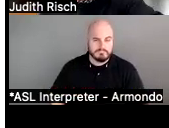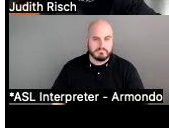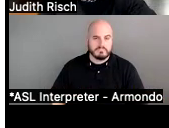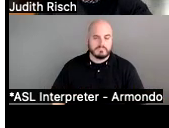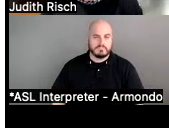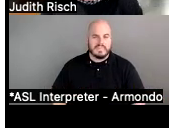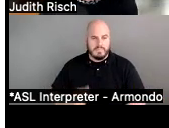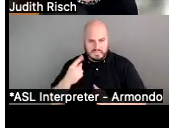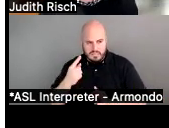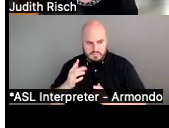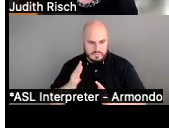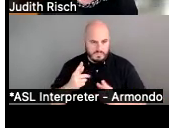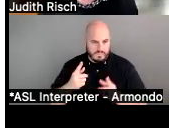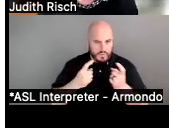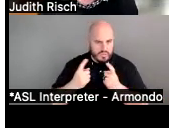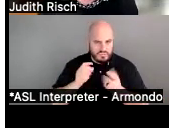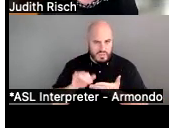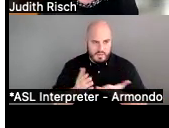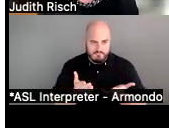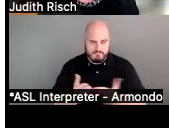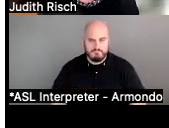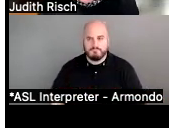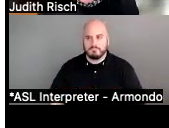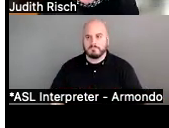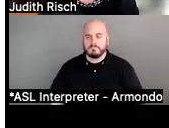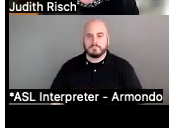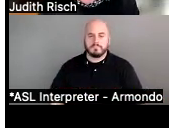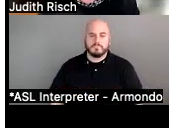what I'm saying? Questions on that?